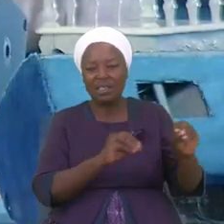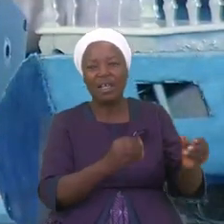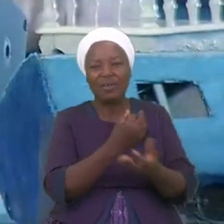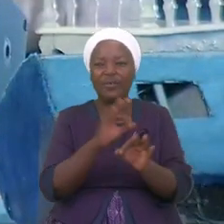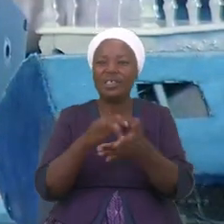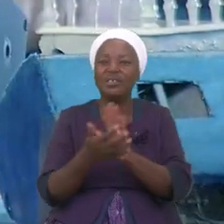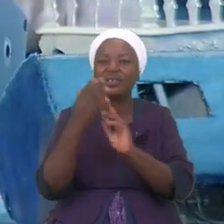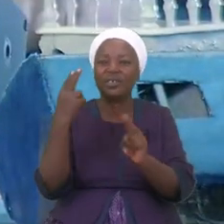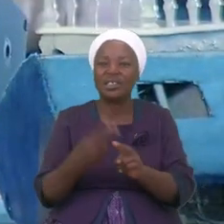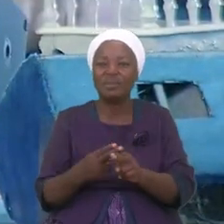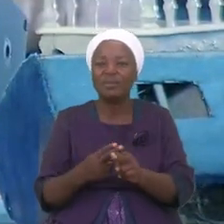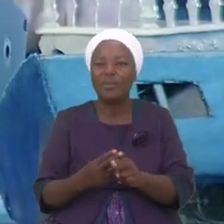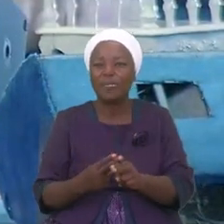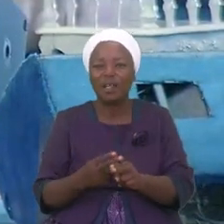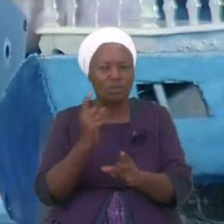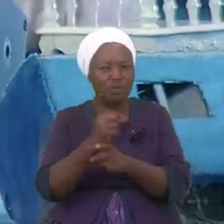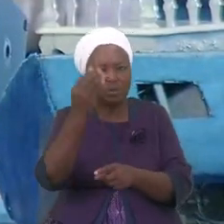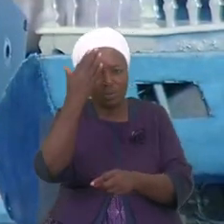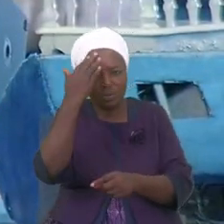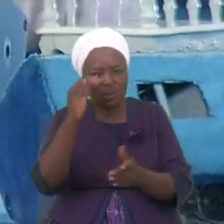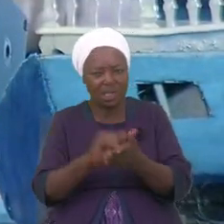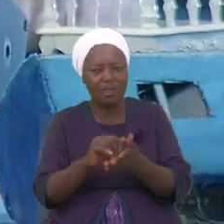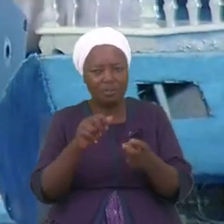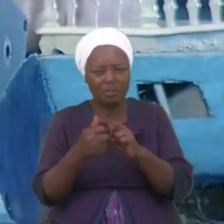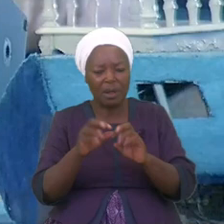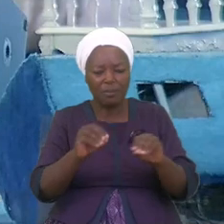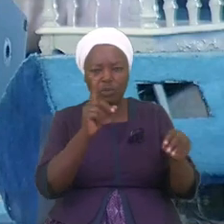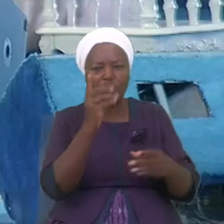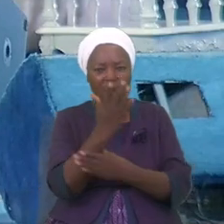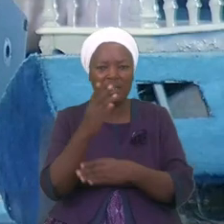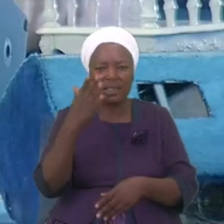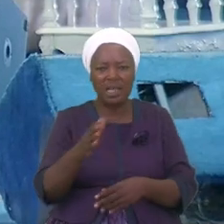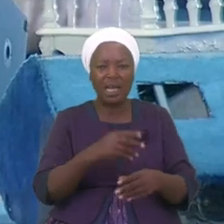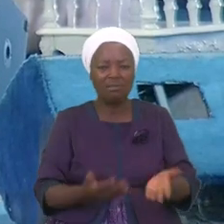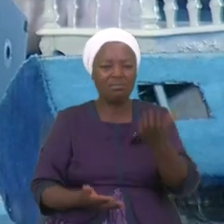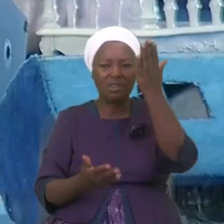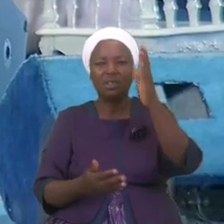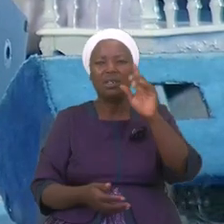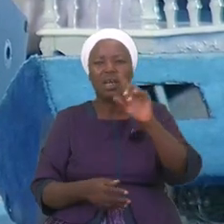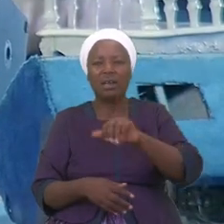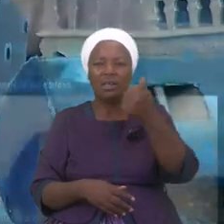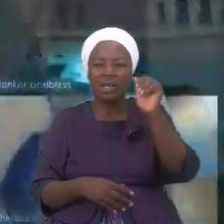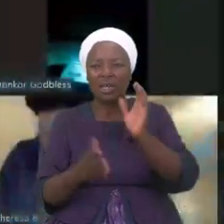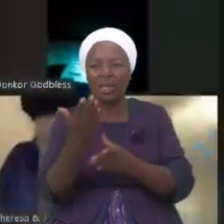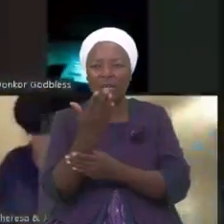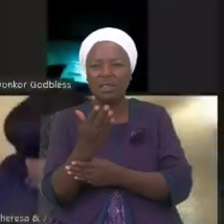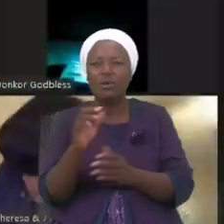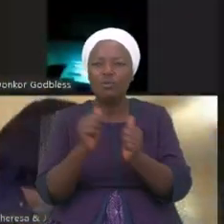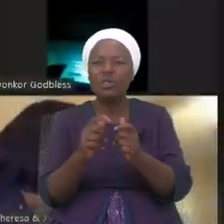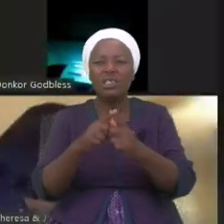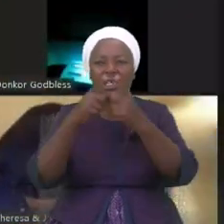Amen. Identify the problem, lay one hand there and raise up the other hand. with great